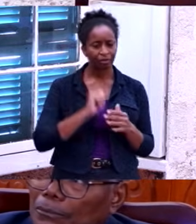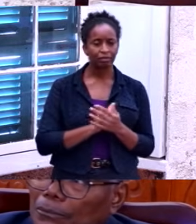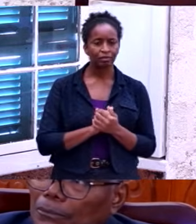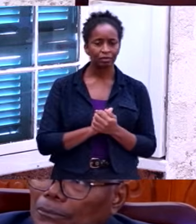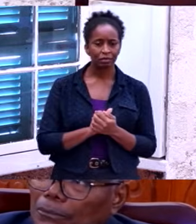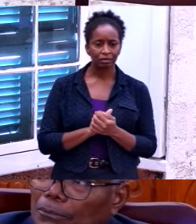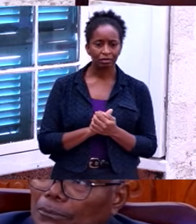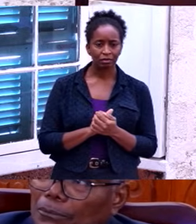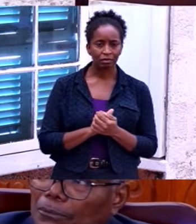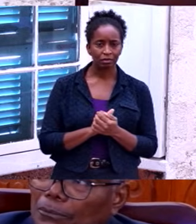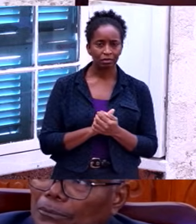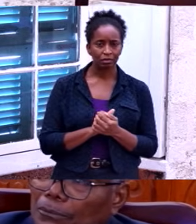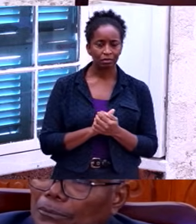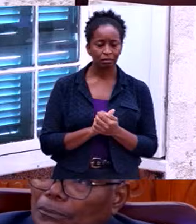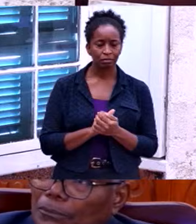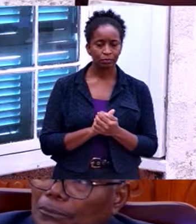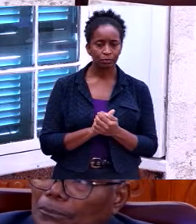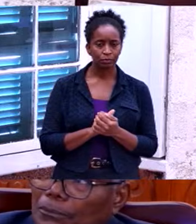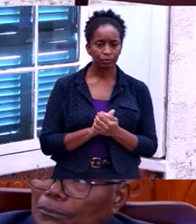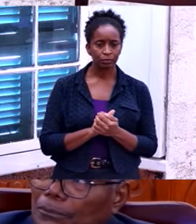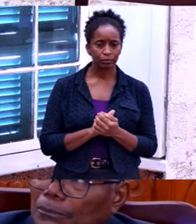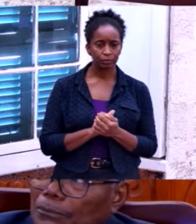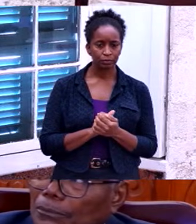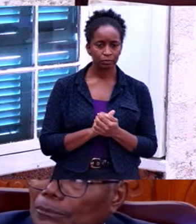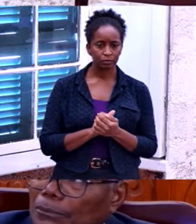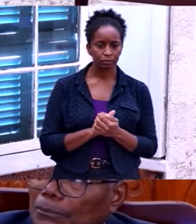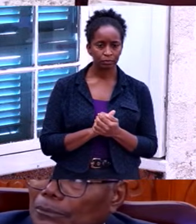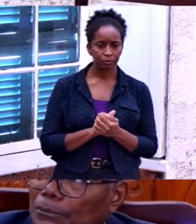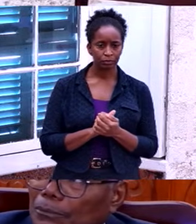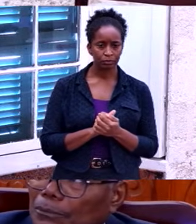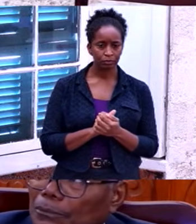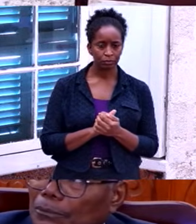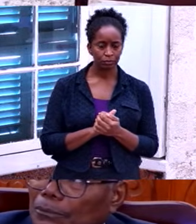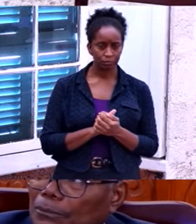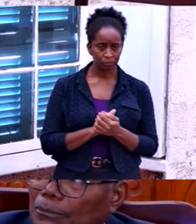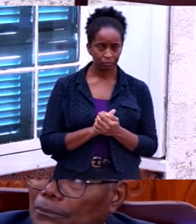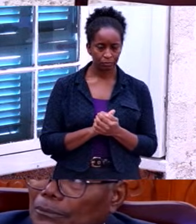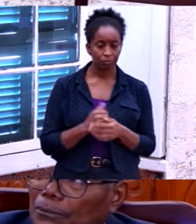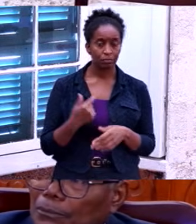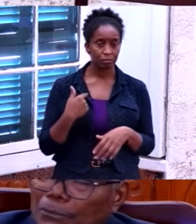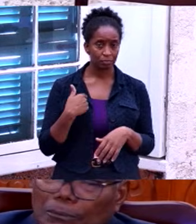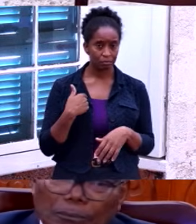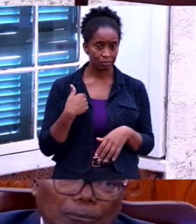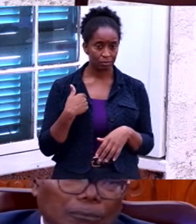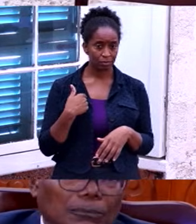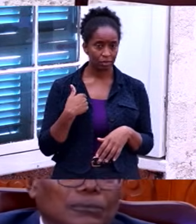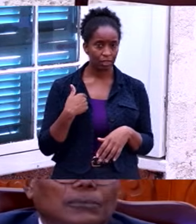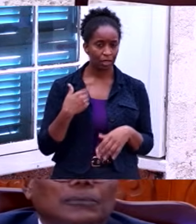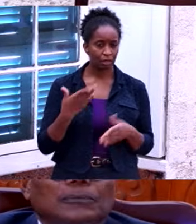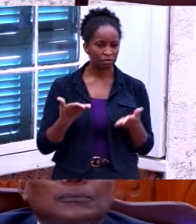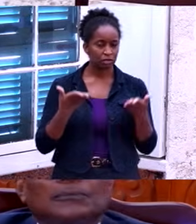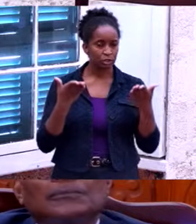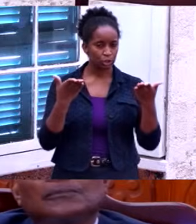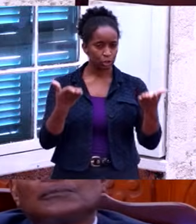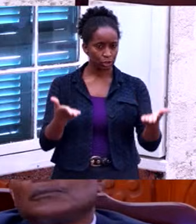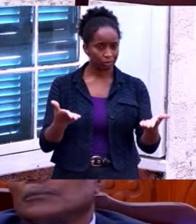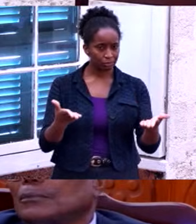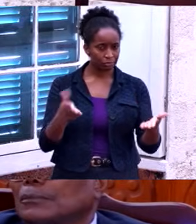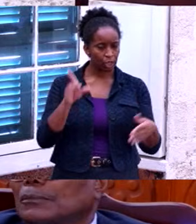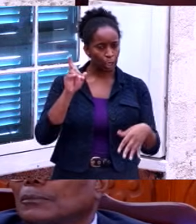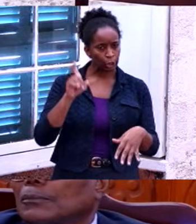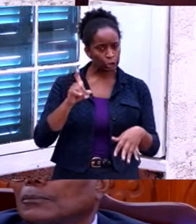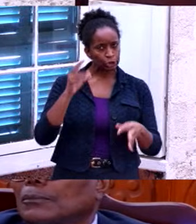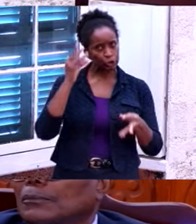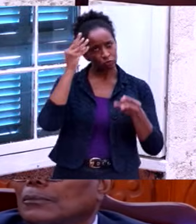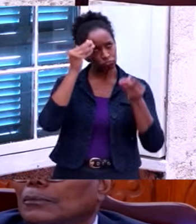can come from the fact, and this is why I'm saying we should consider a situation where an